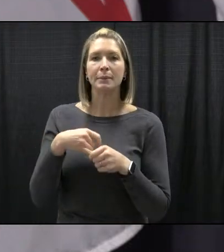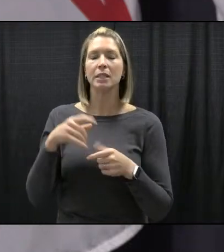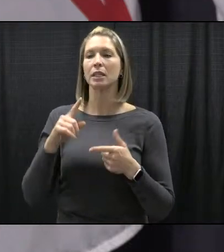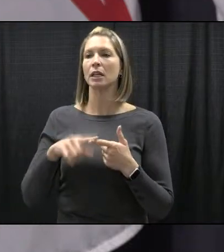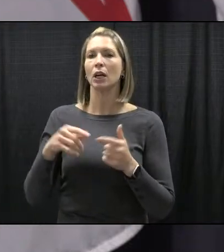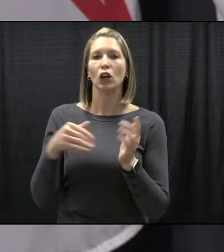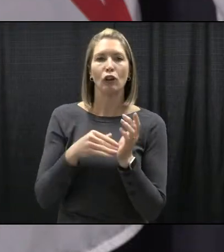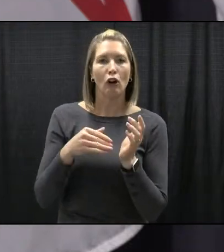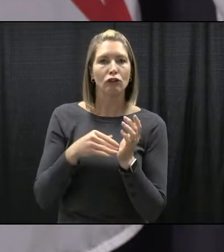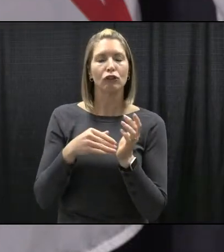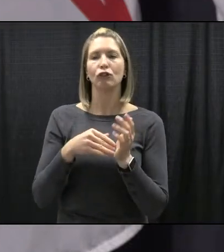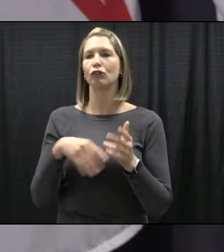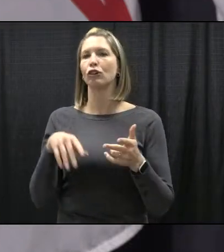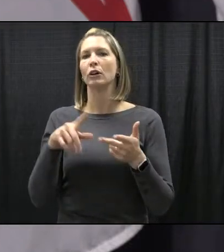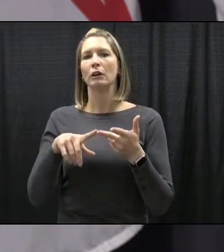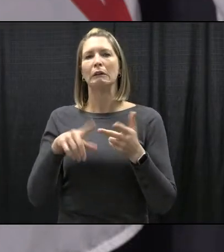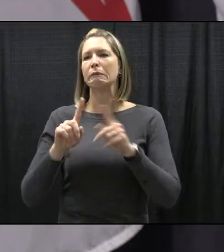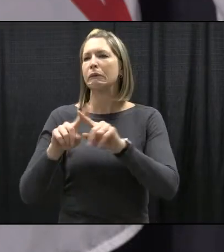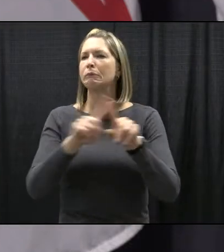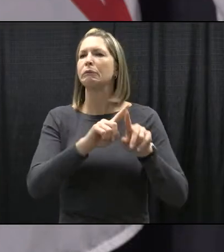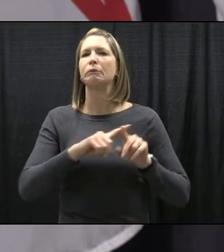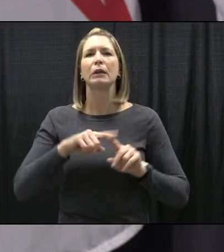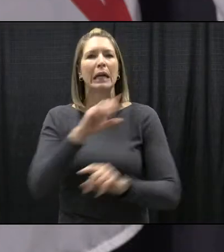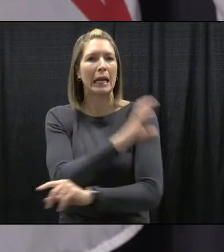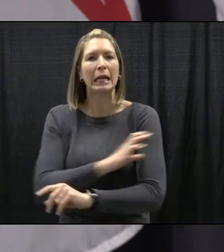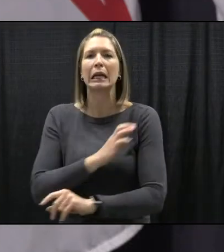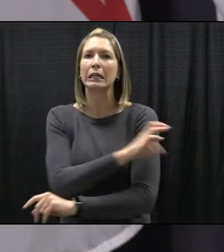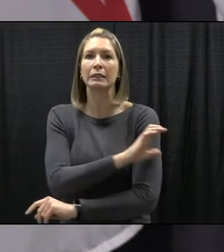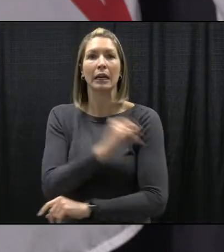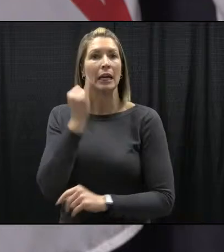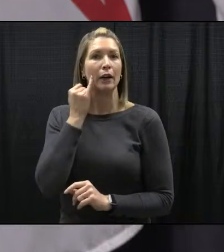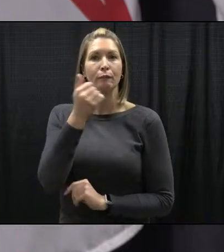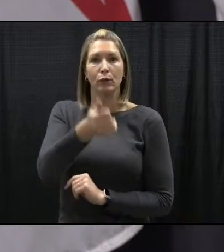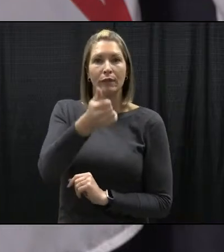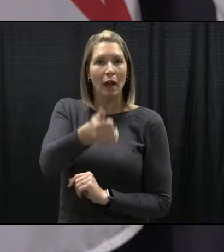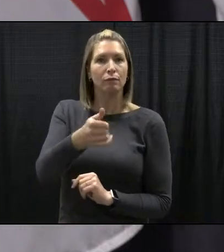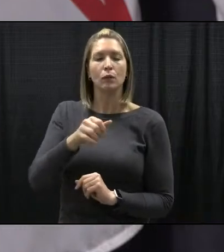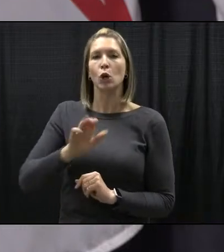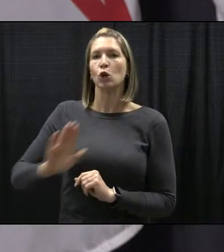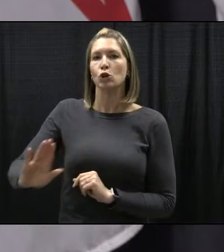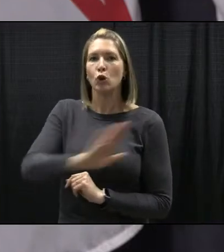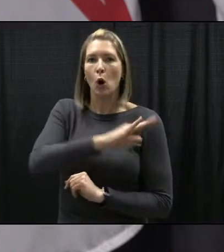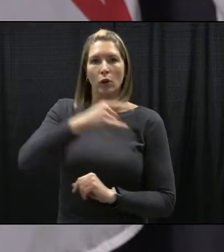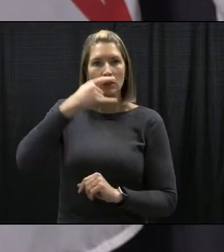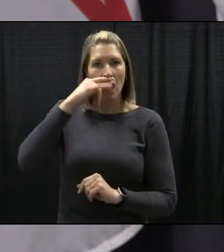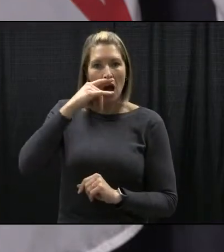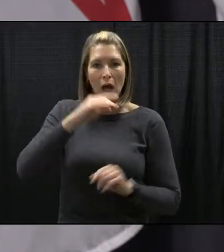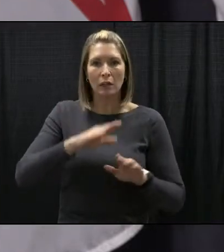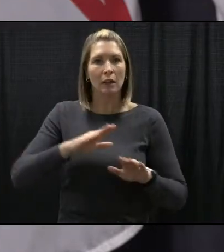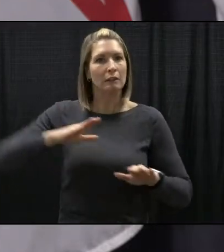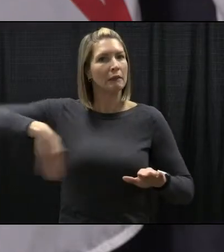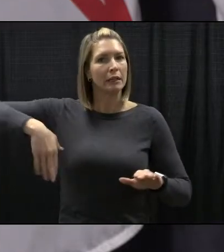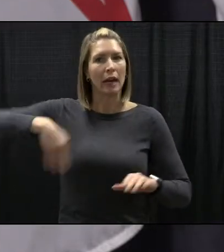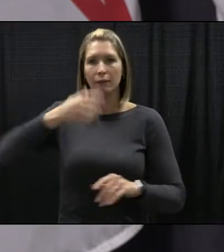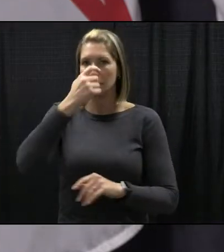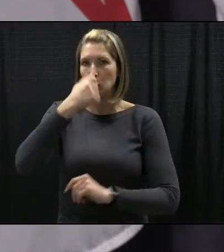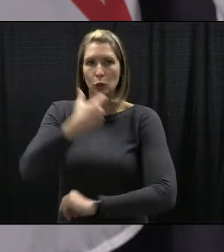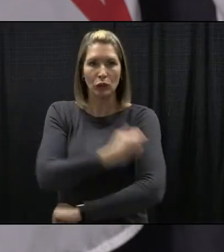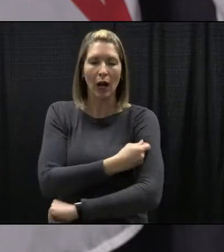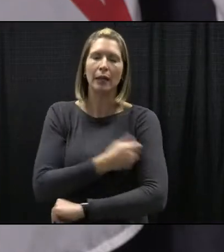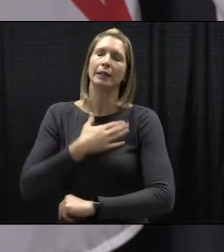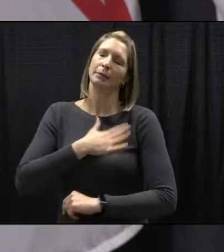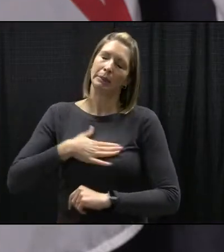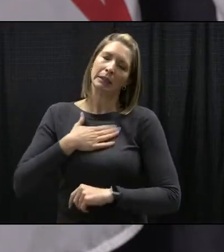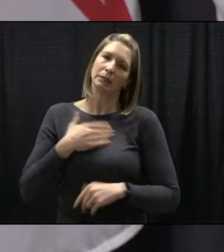and physicians' offices. If you or your child have not yet had your flu shot this year, please take the time to do so. This will